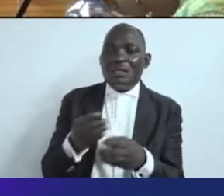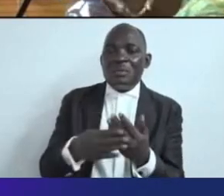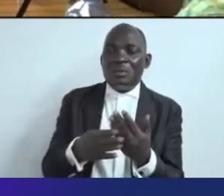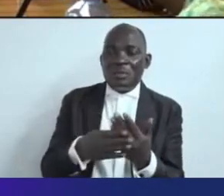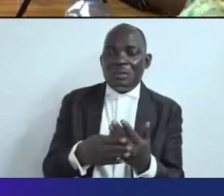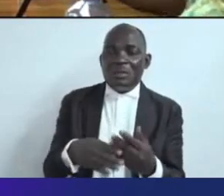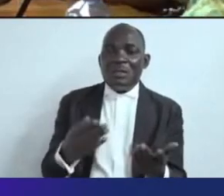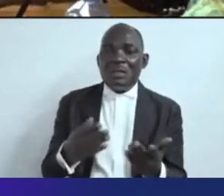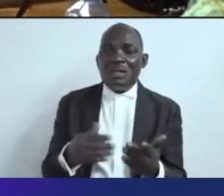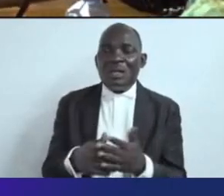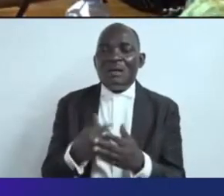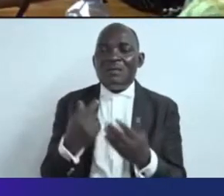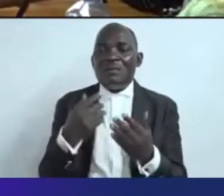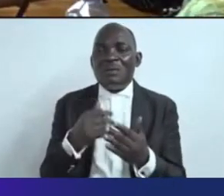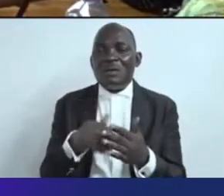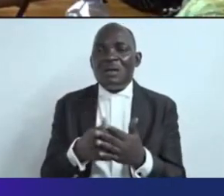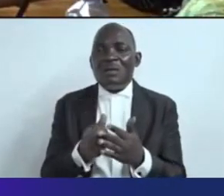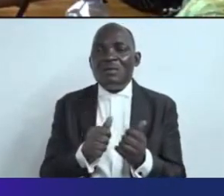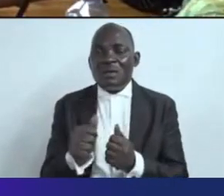lend?